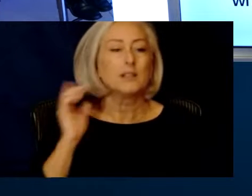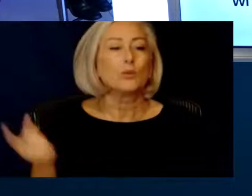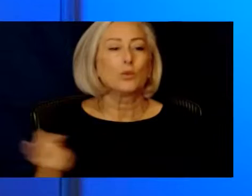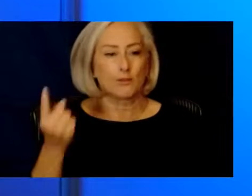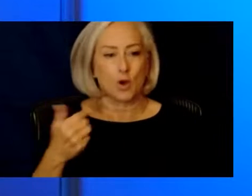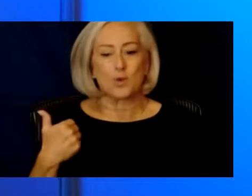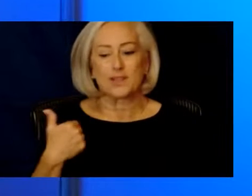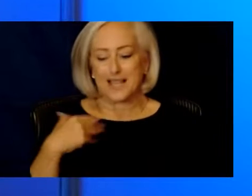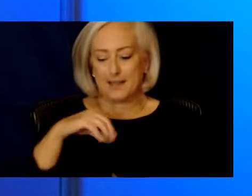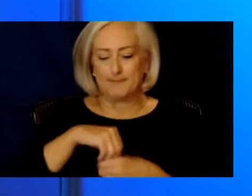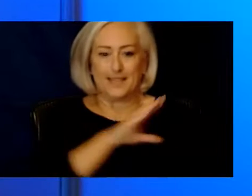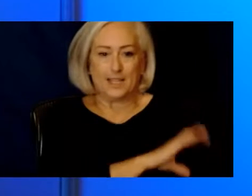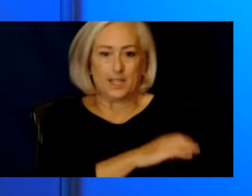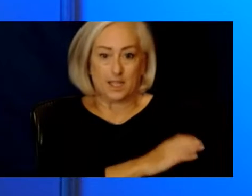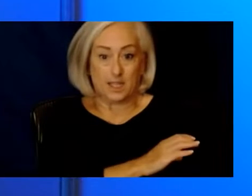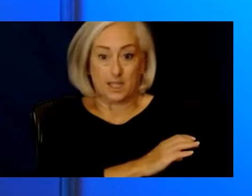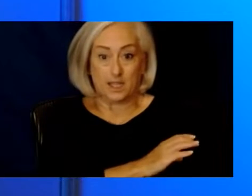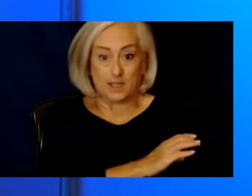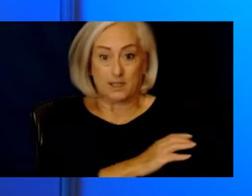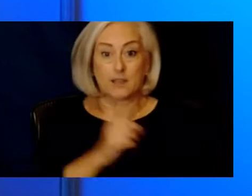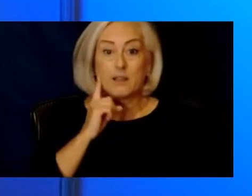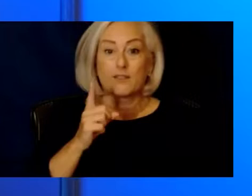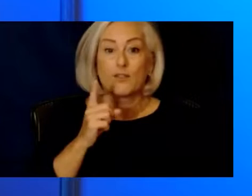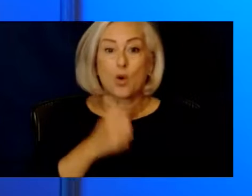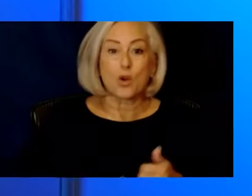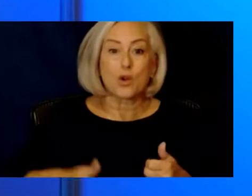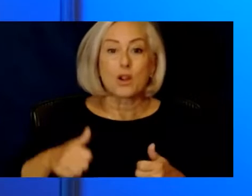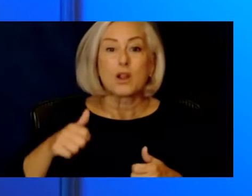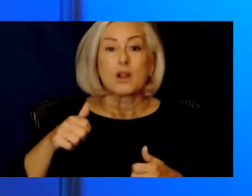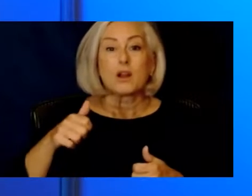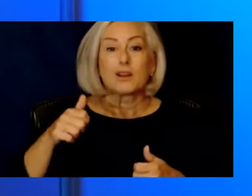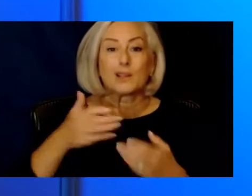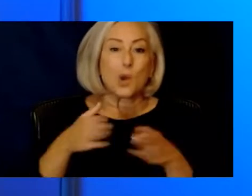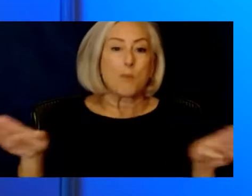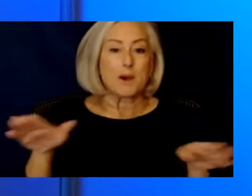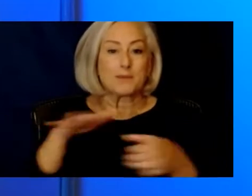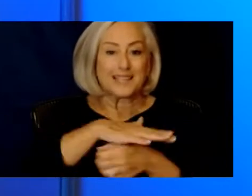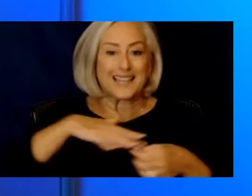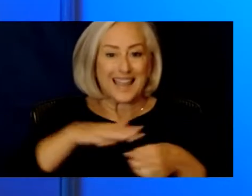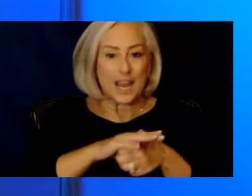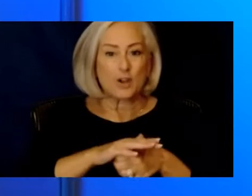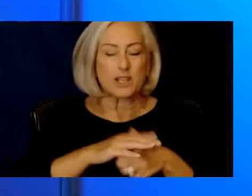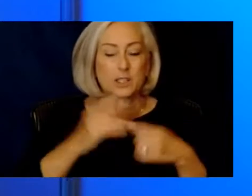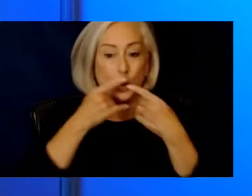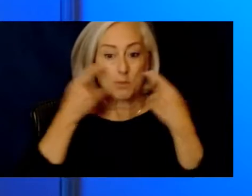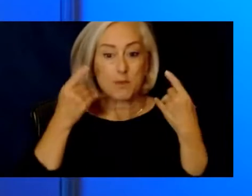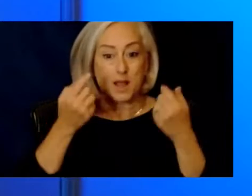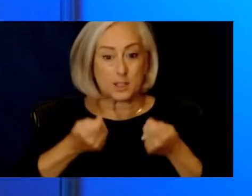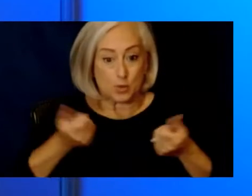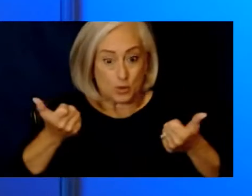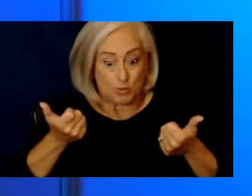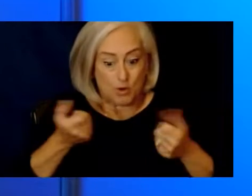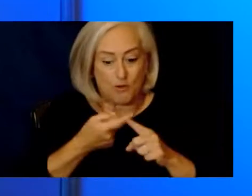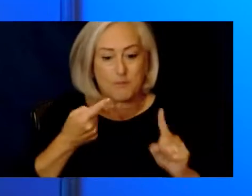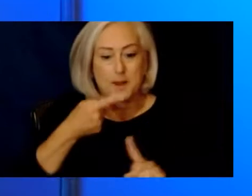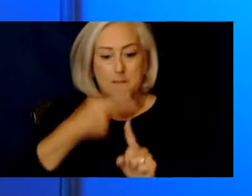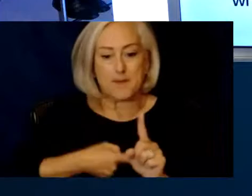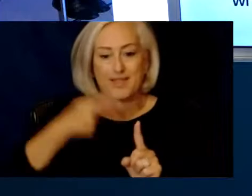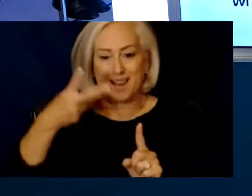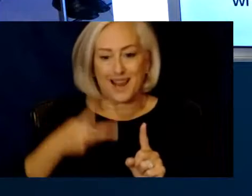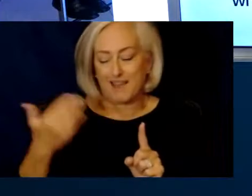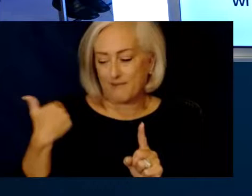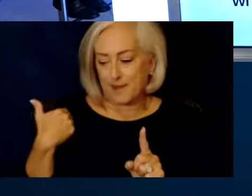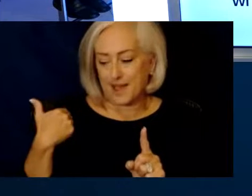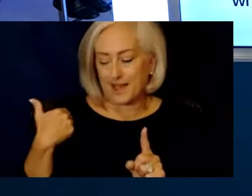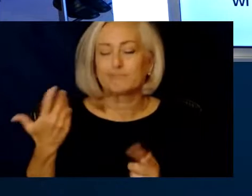We removed it in sort of admin spaces, public areas, but that we brought that back a month and a half ago. Dr. Abner, Kansas City University, what are